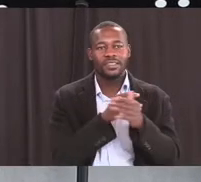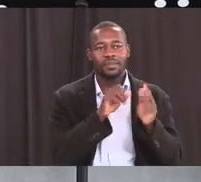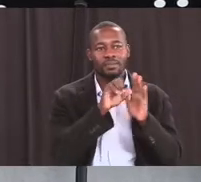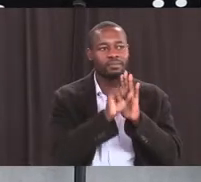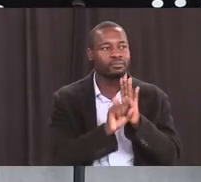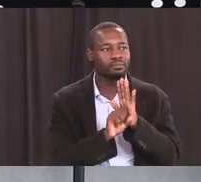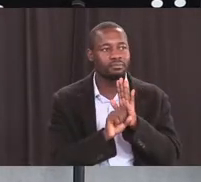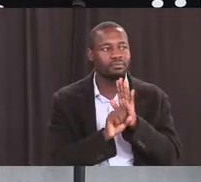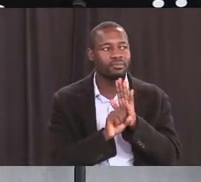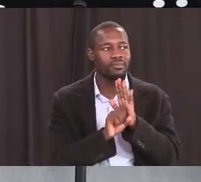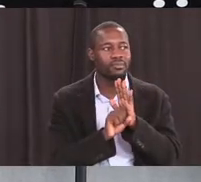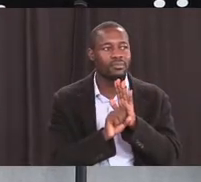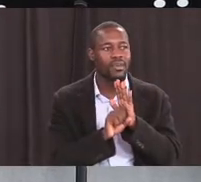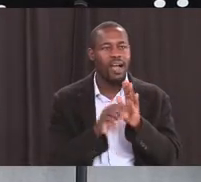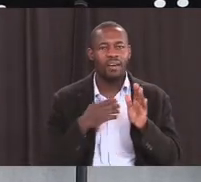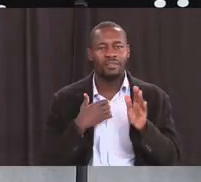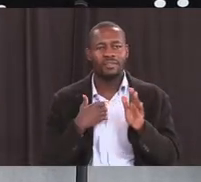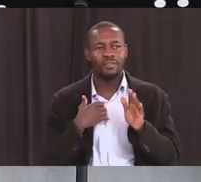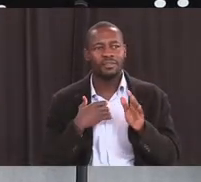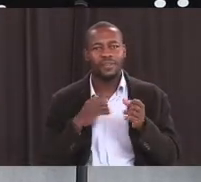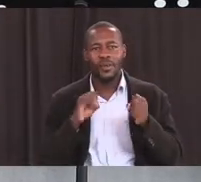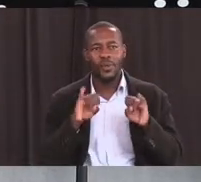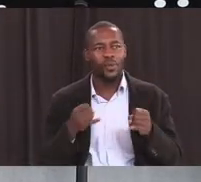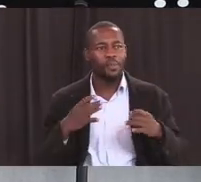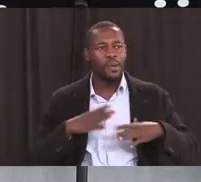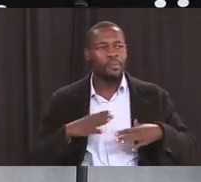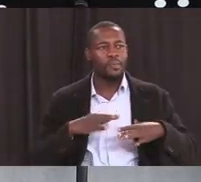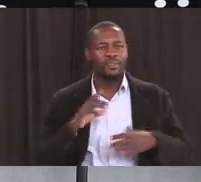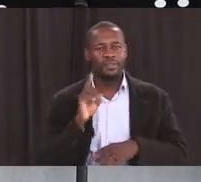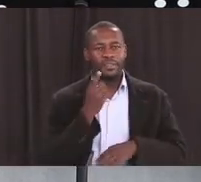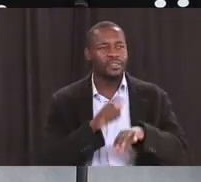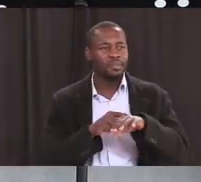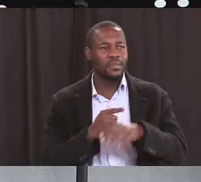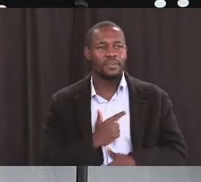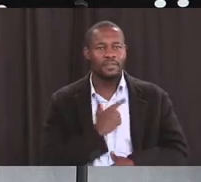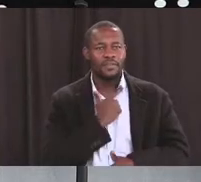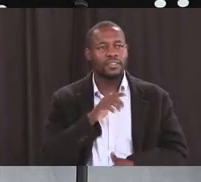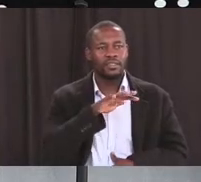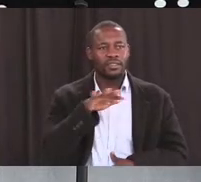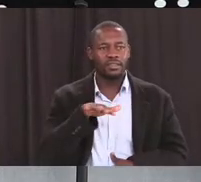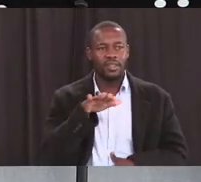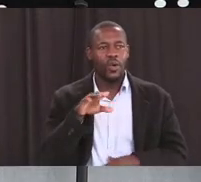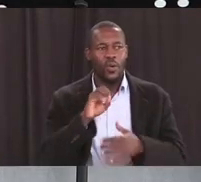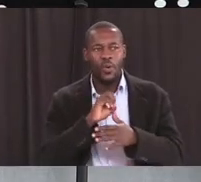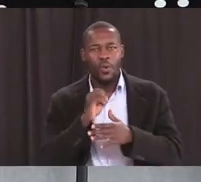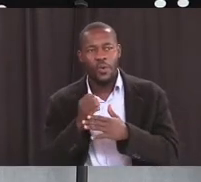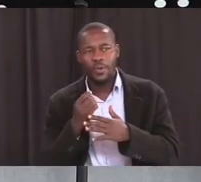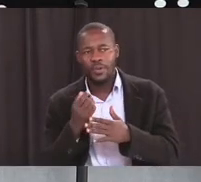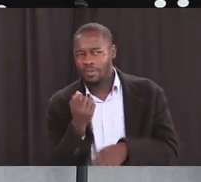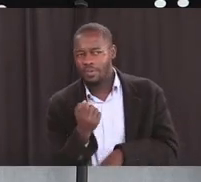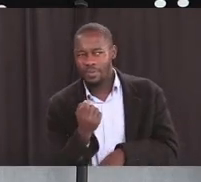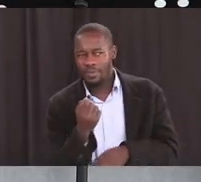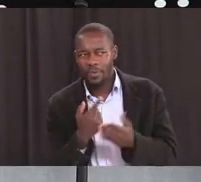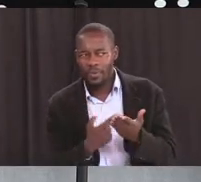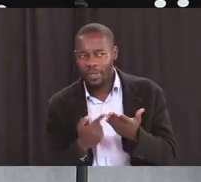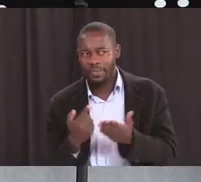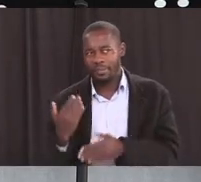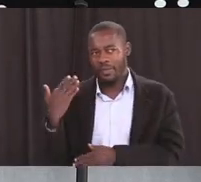all those newcomers, or if you're visiting or if you visited us on the past few weeks, that we'll have a newcomers